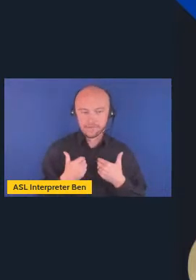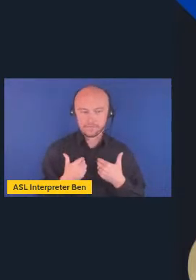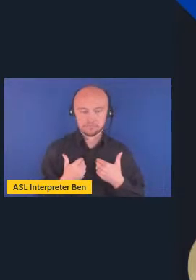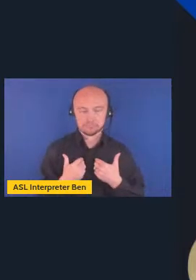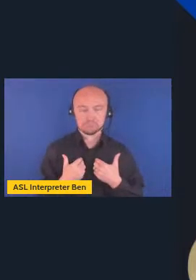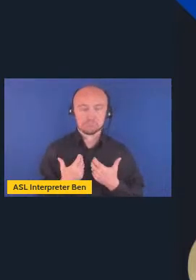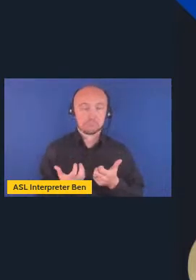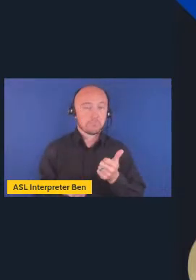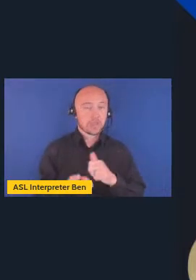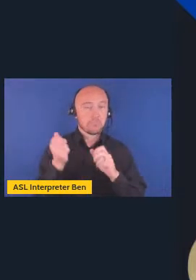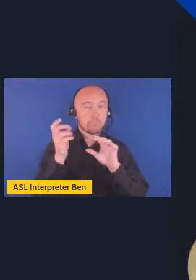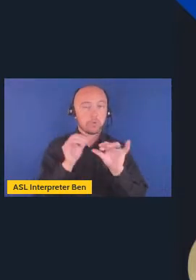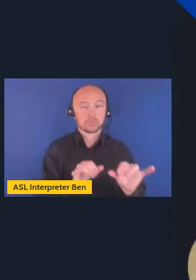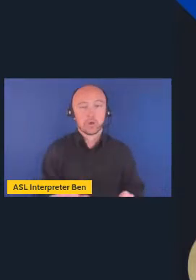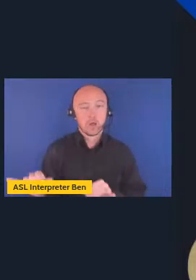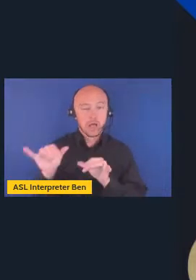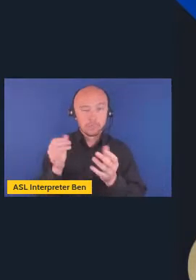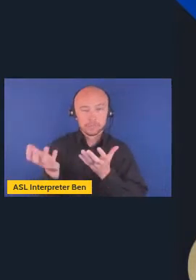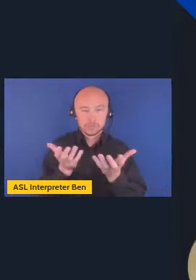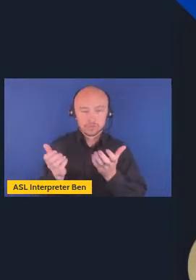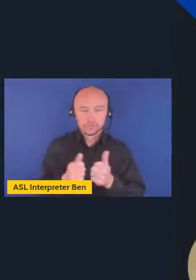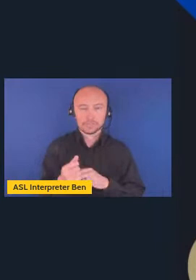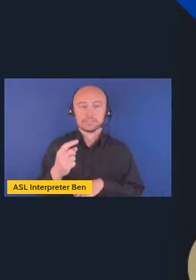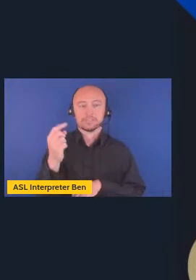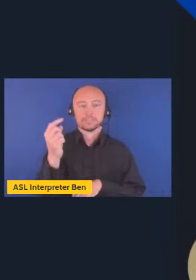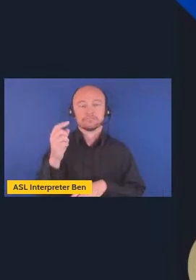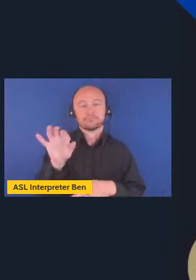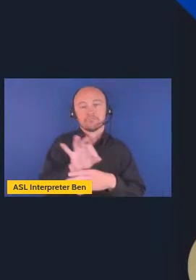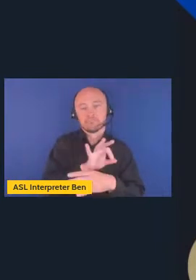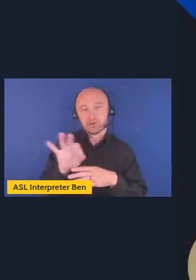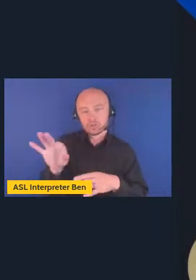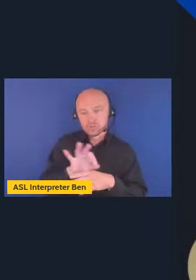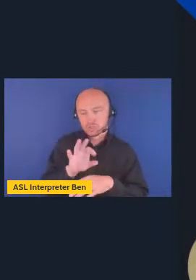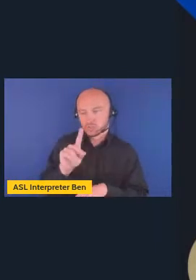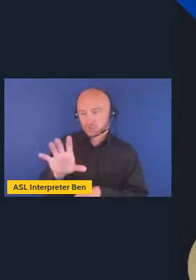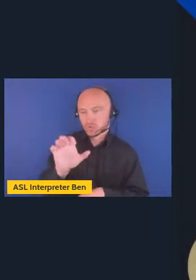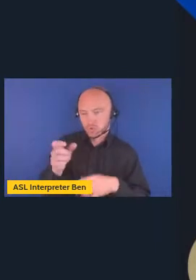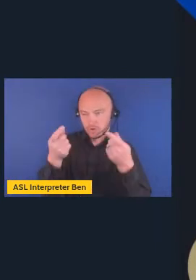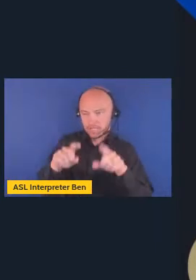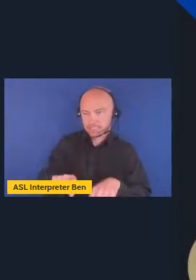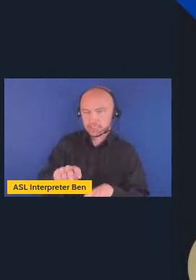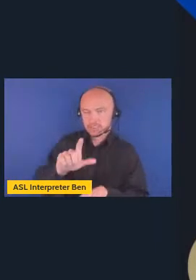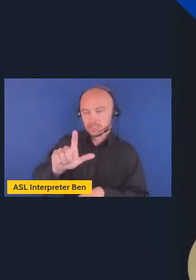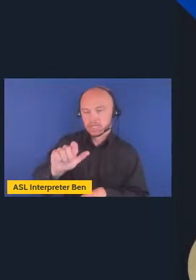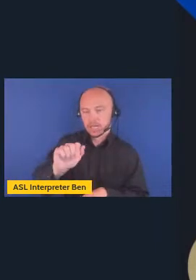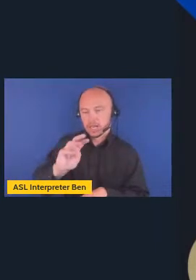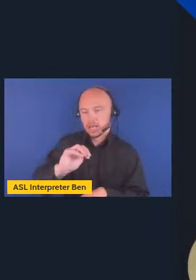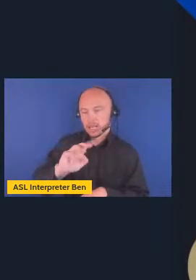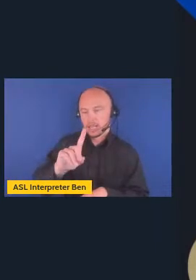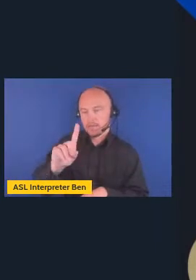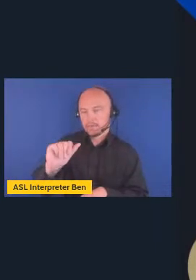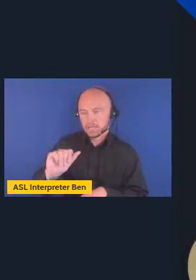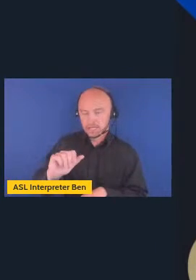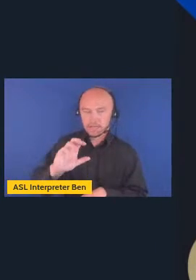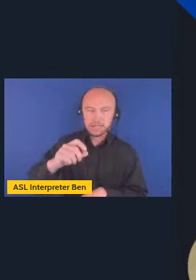commonly known is functions or code execution. That would be Lambda, or APIs, so API